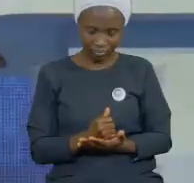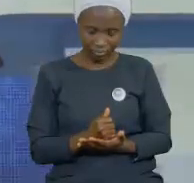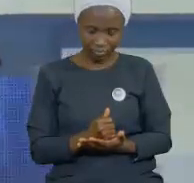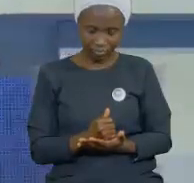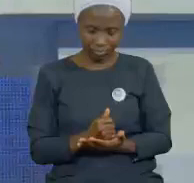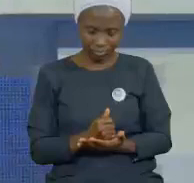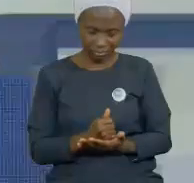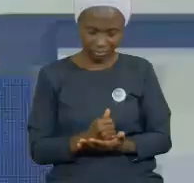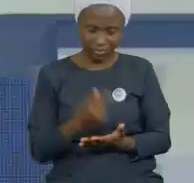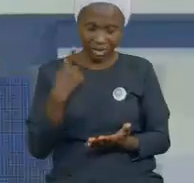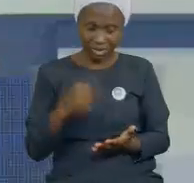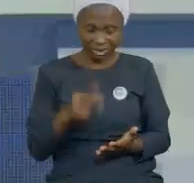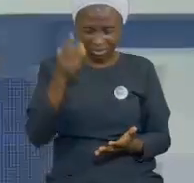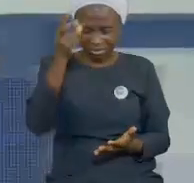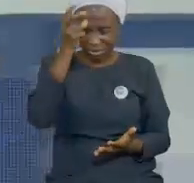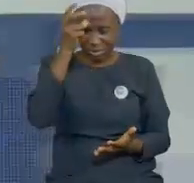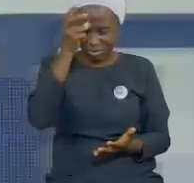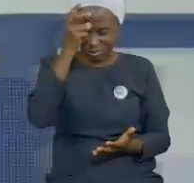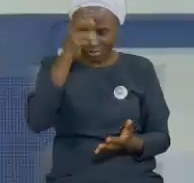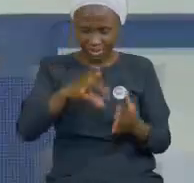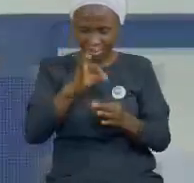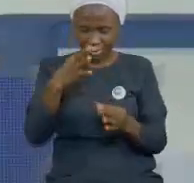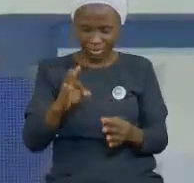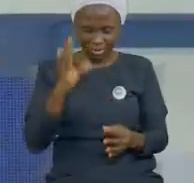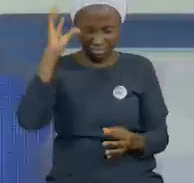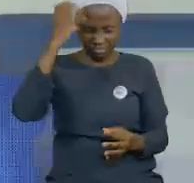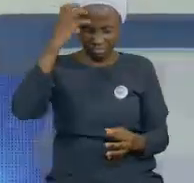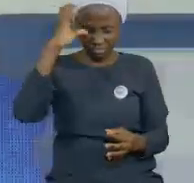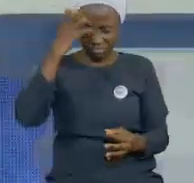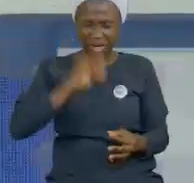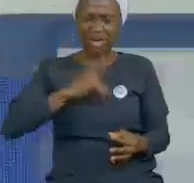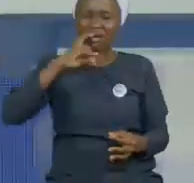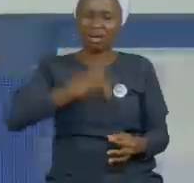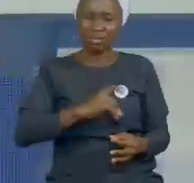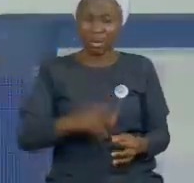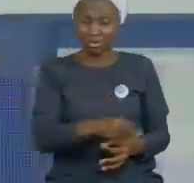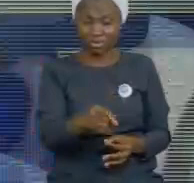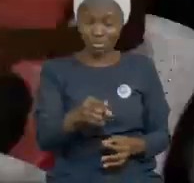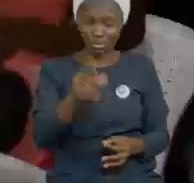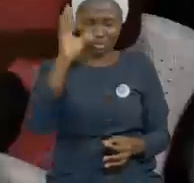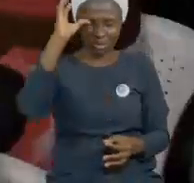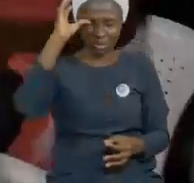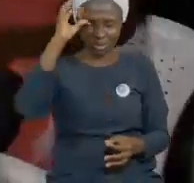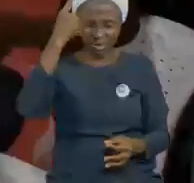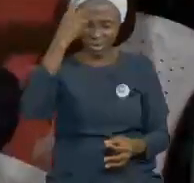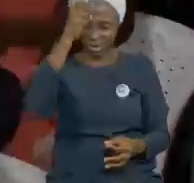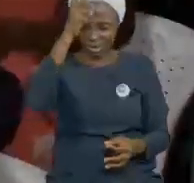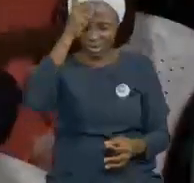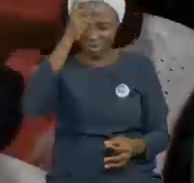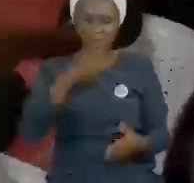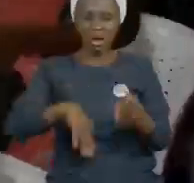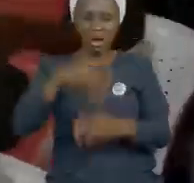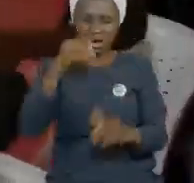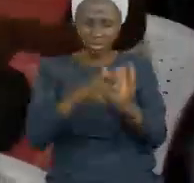The demon of madness, I command those demons, come out in Jesus' name.